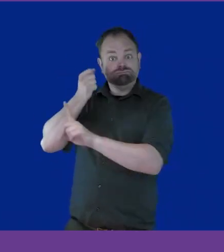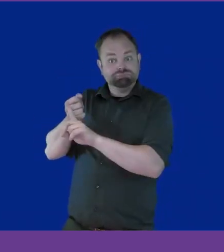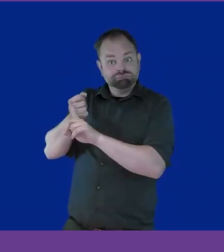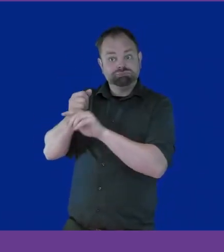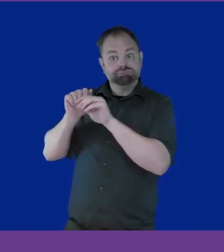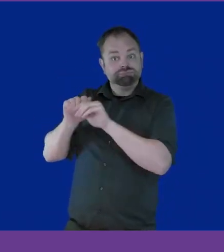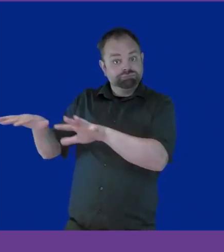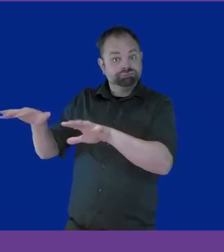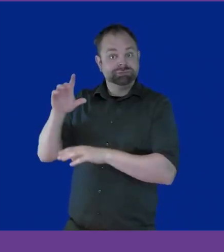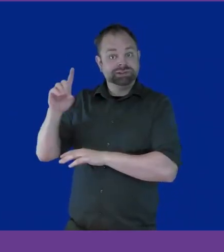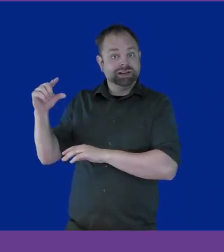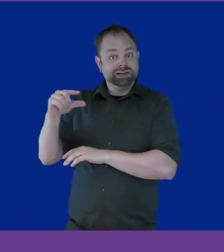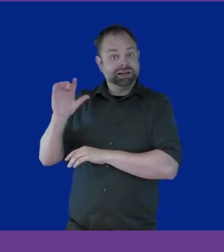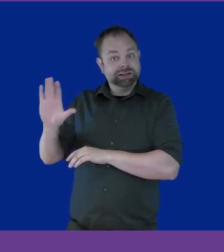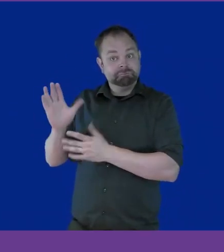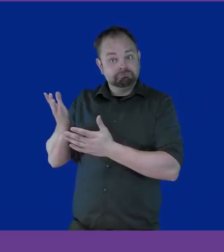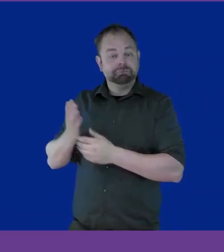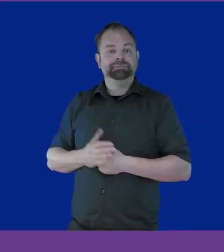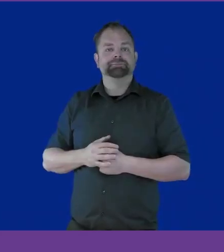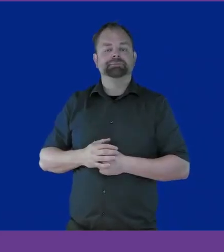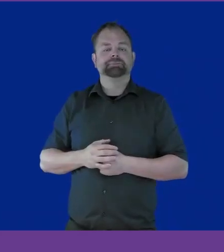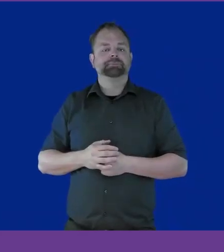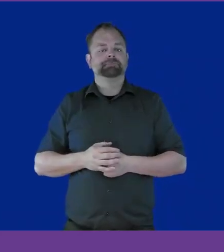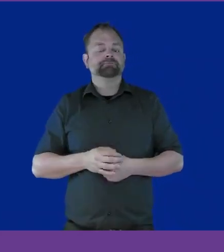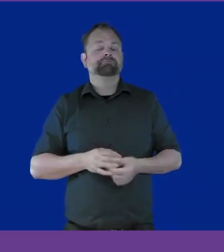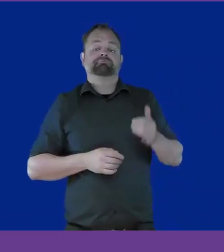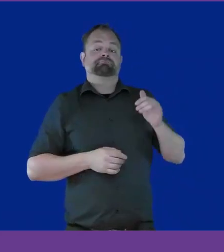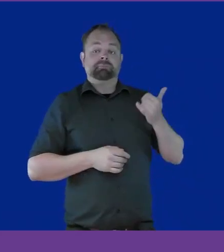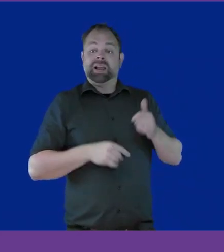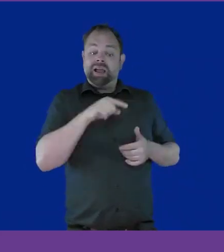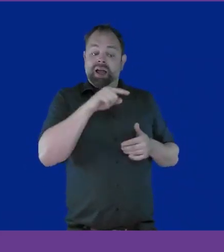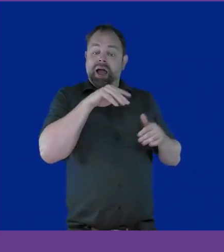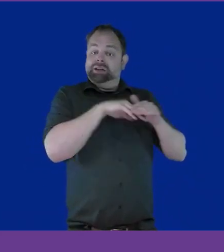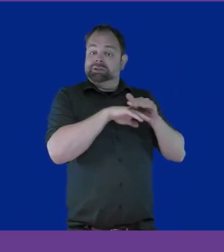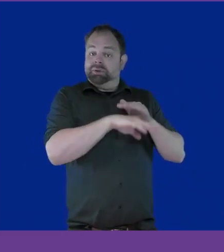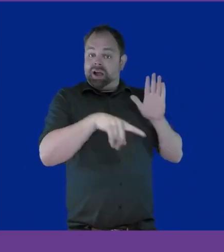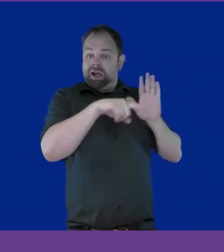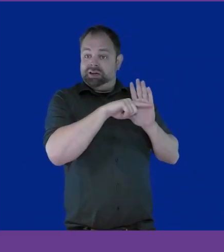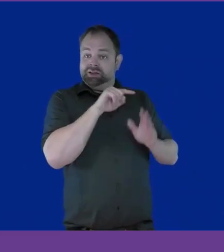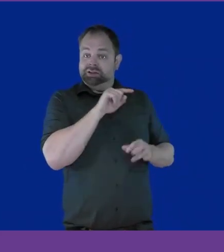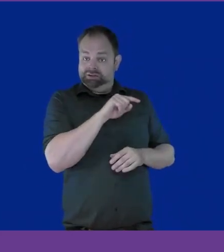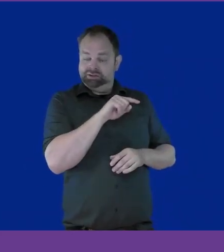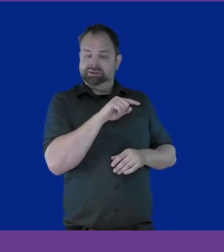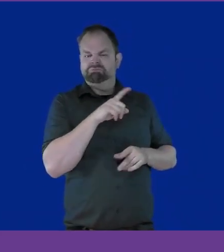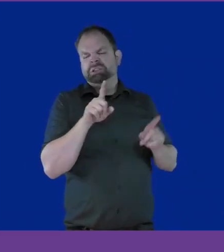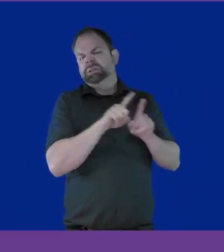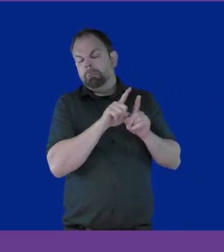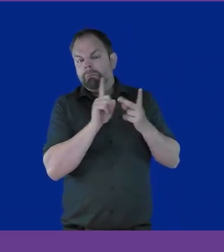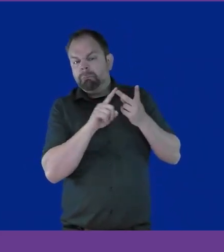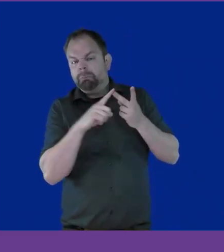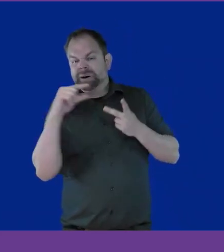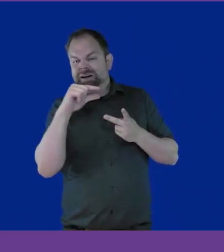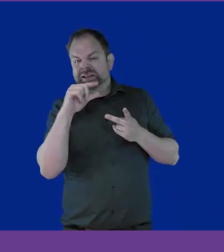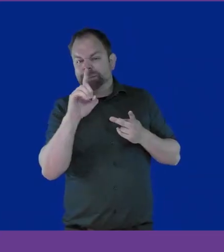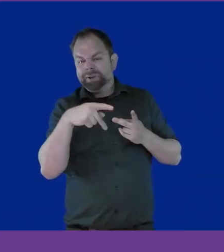I mean, like the GDPR, it applies across the board to the services that it will apply to. So it's not